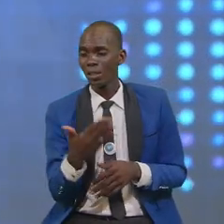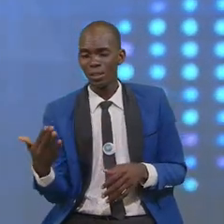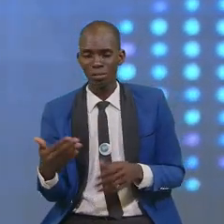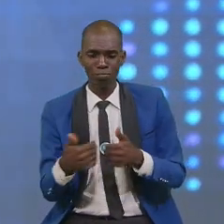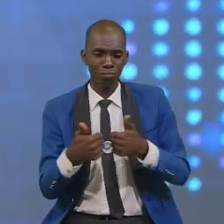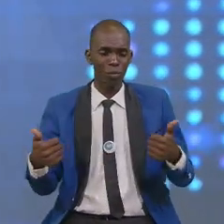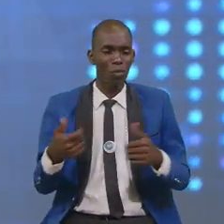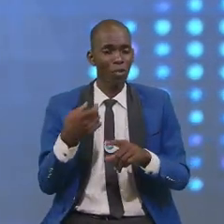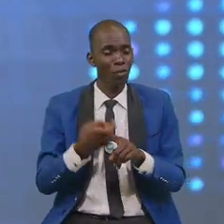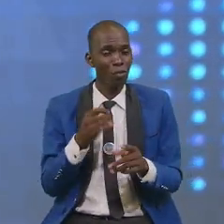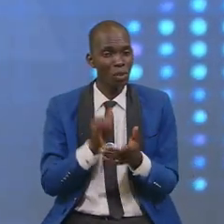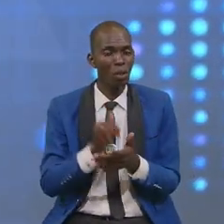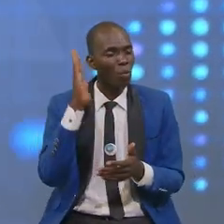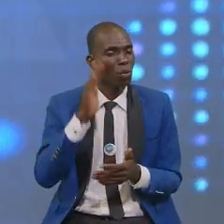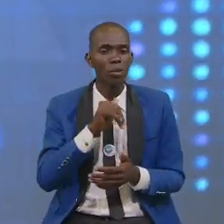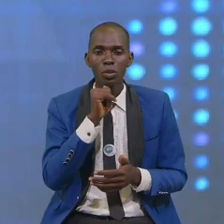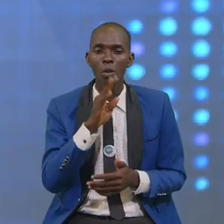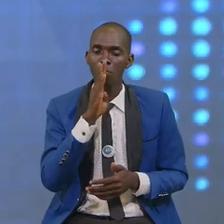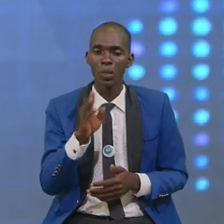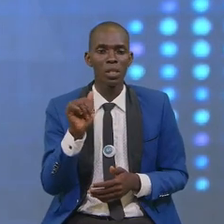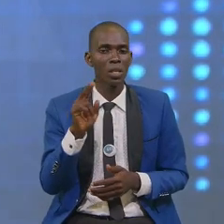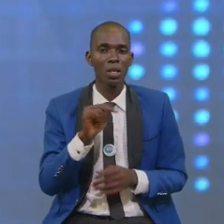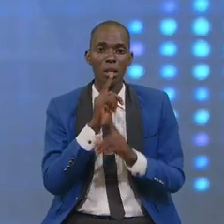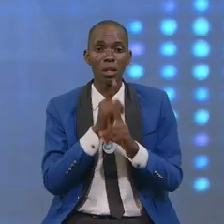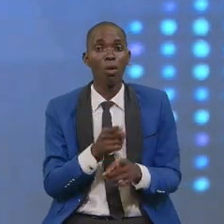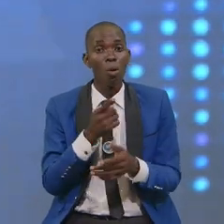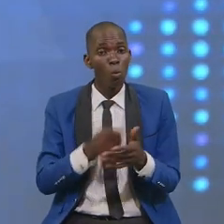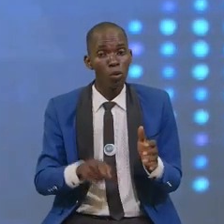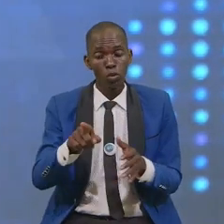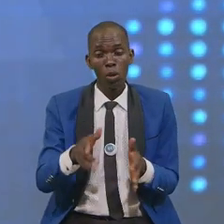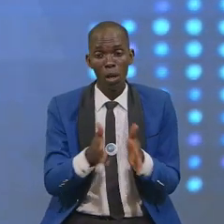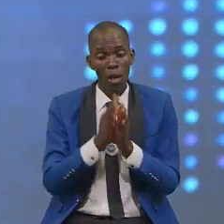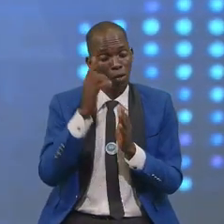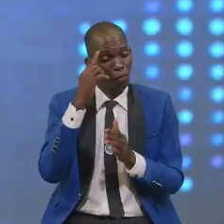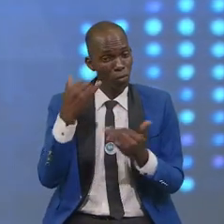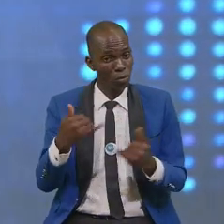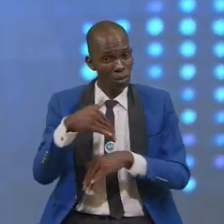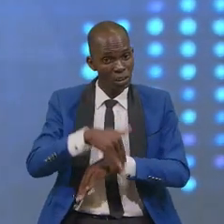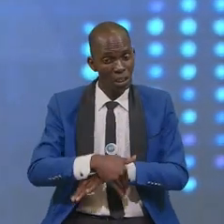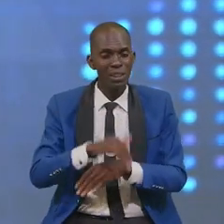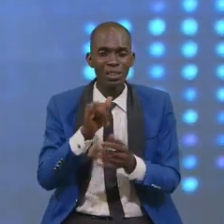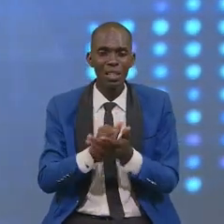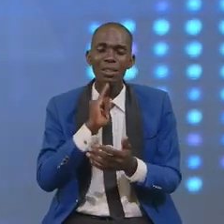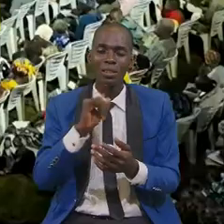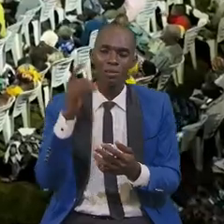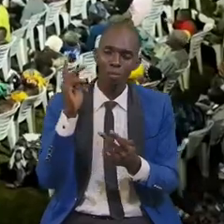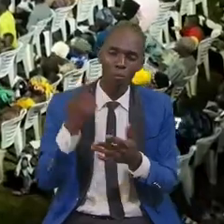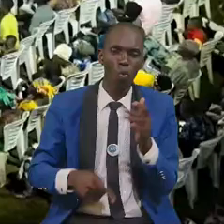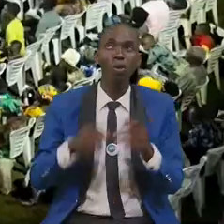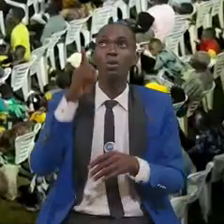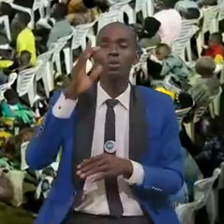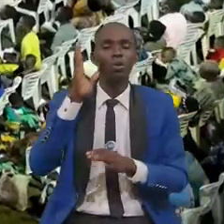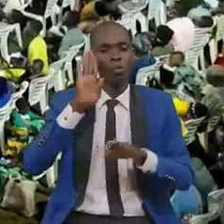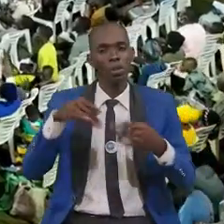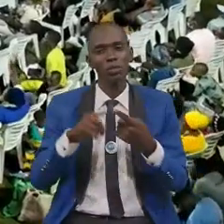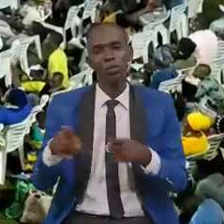be an answer. What you're asking for there tonight, that's exactly what God will give you.